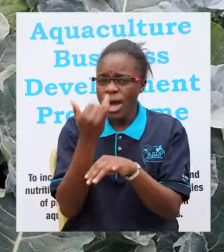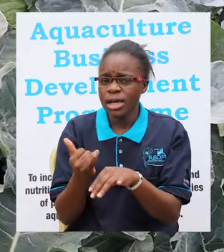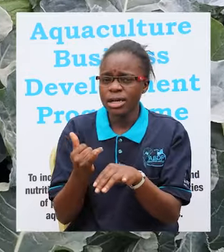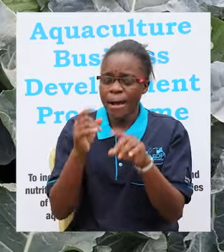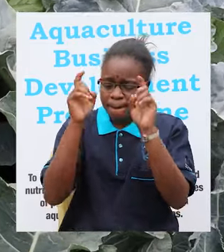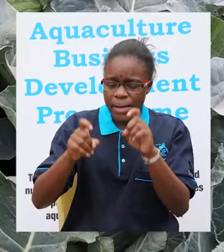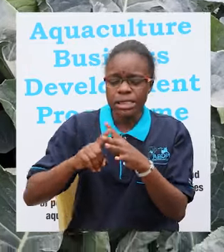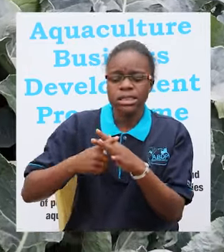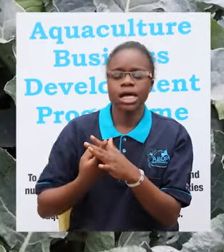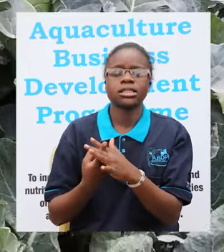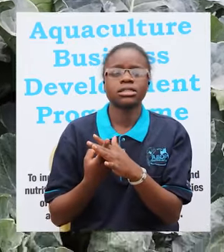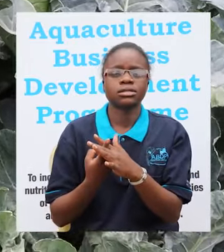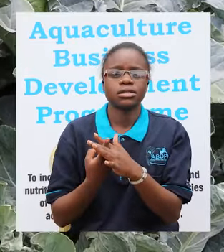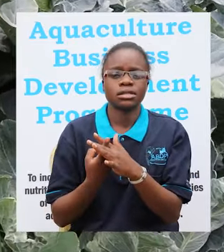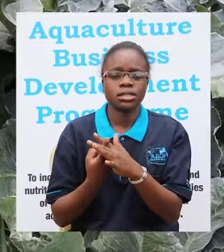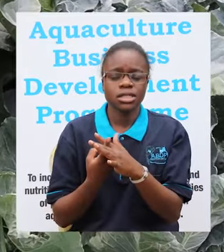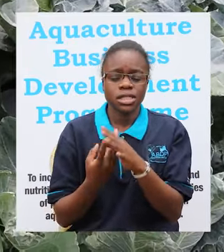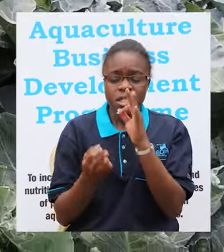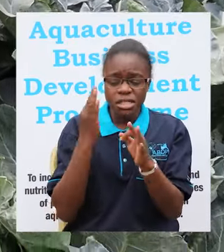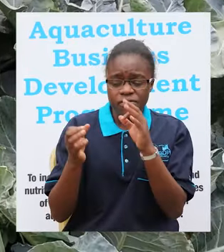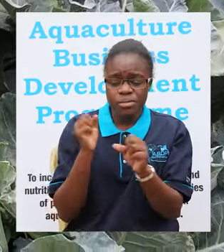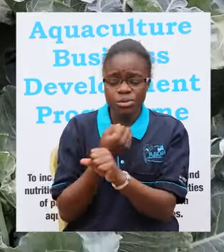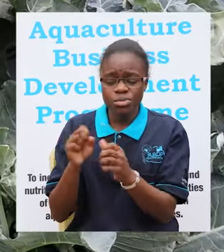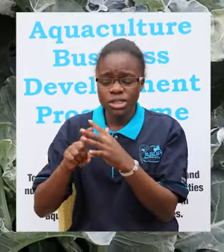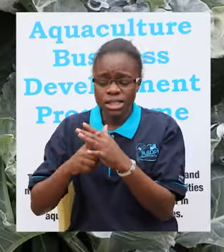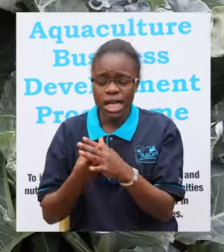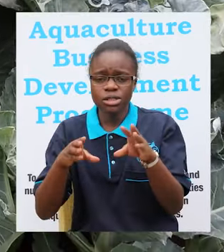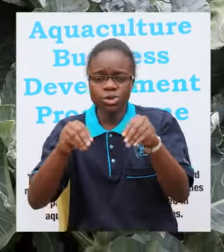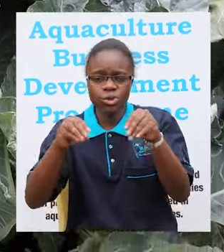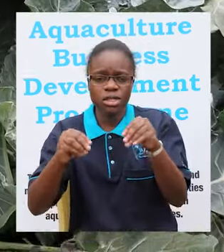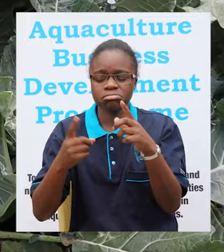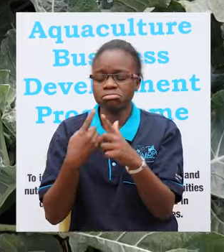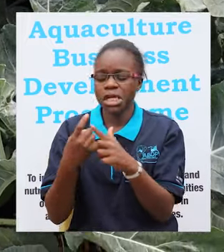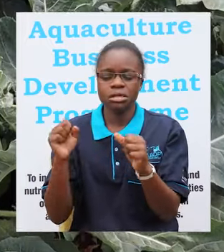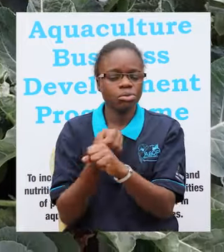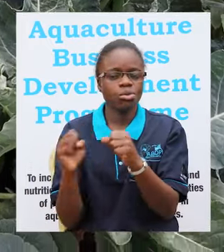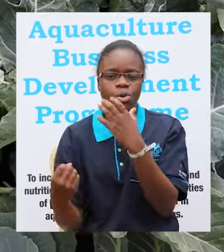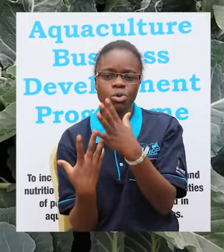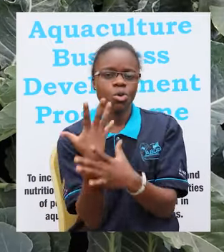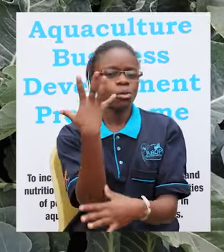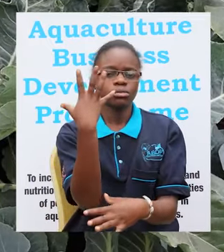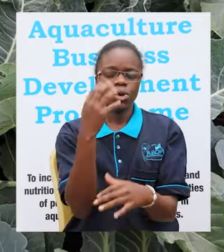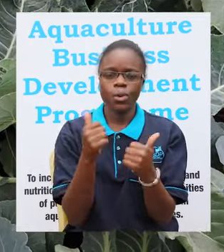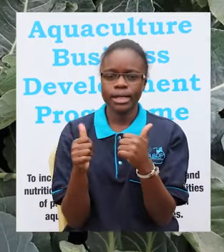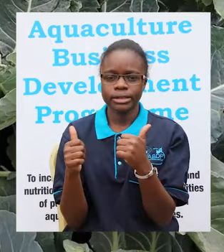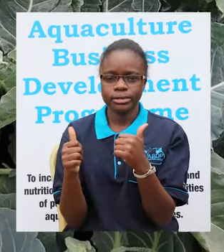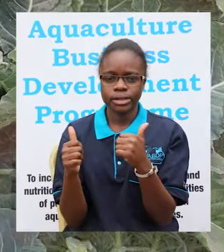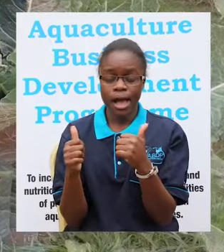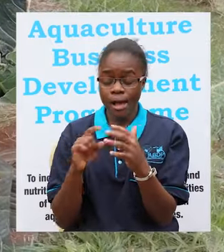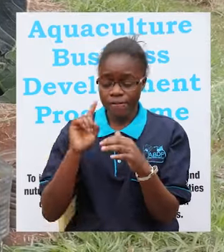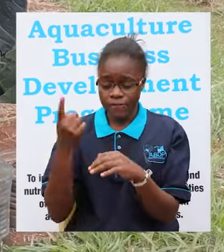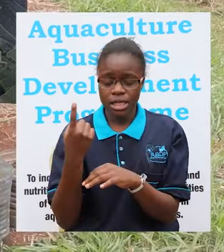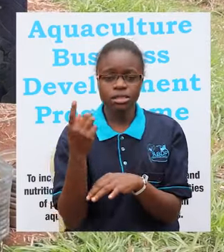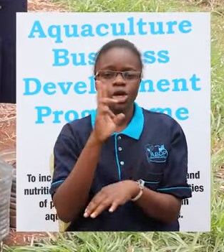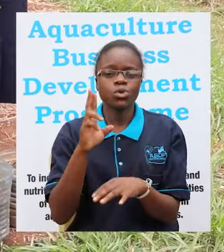soil, because you must just start right from the beginning. If you don't start right, your crops will not do well. So you mix soil